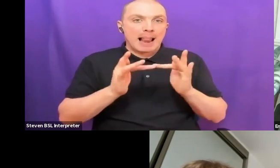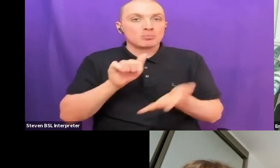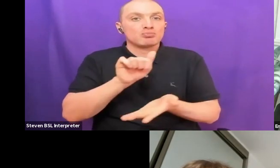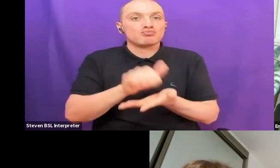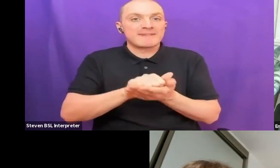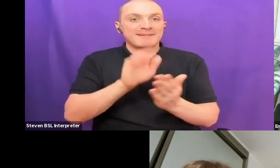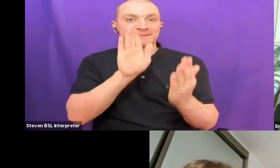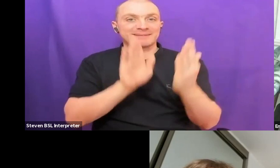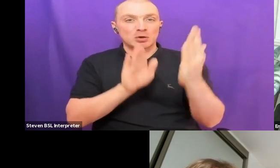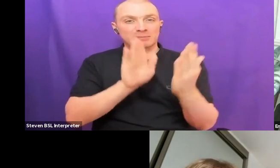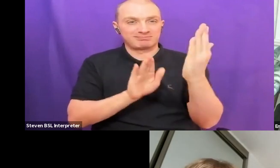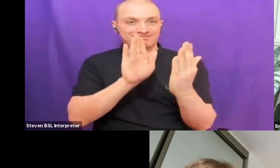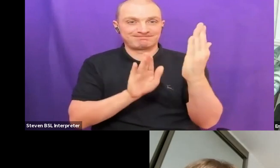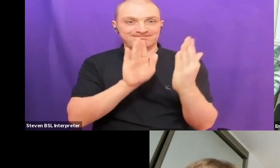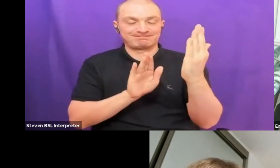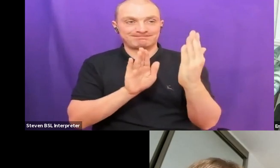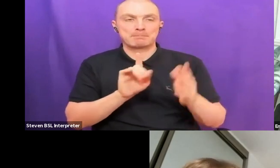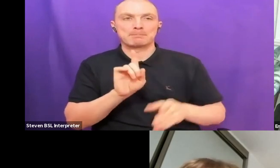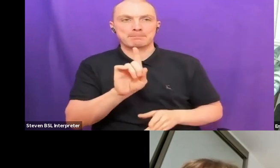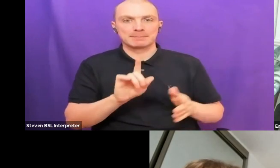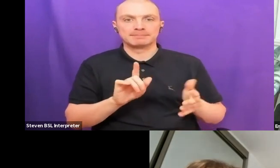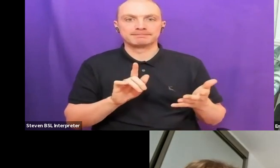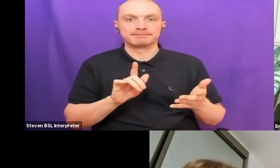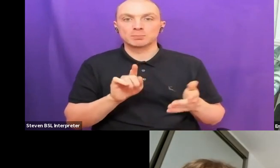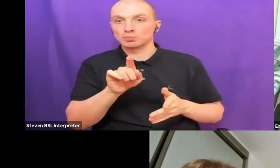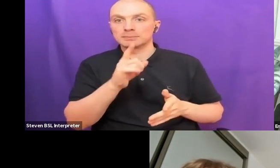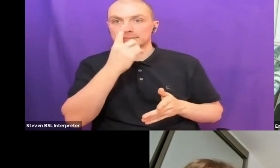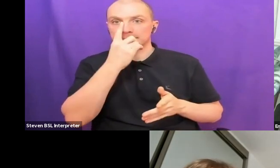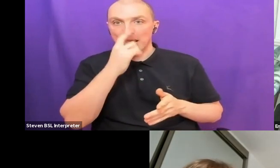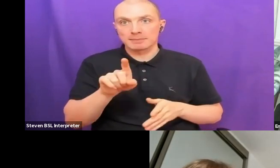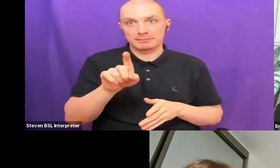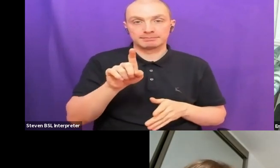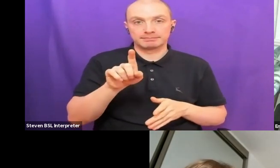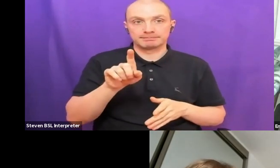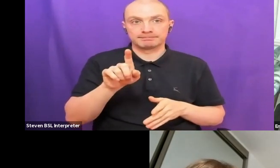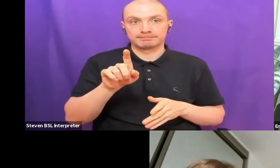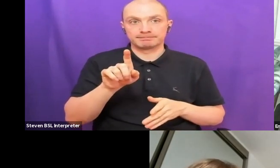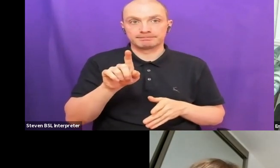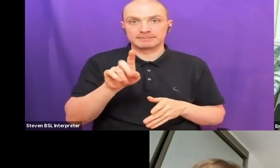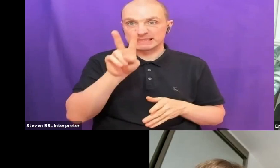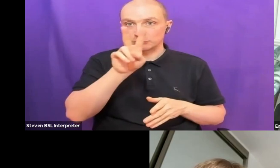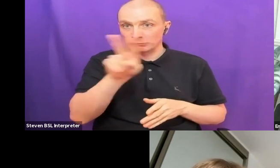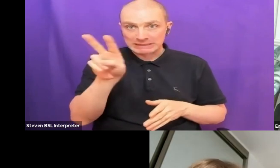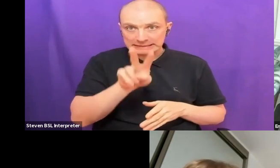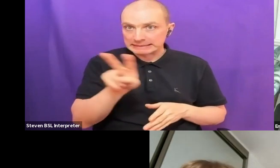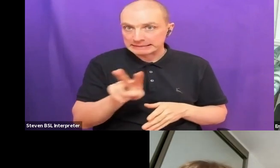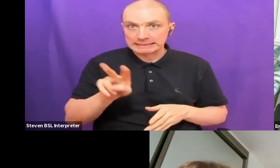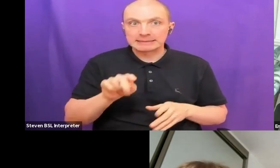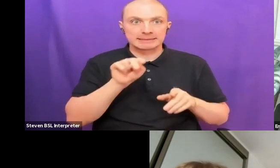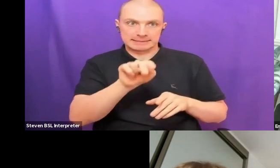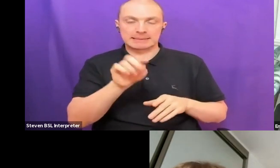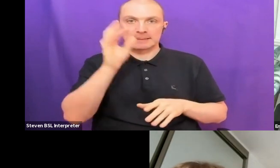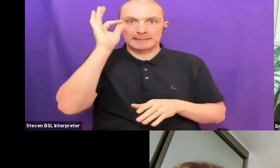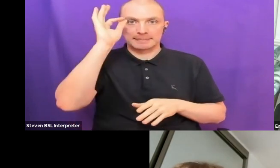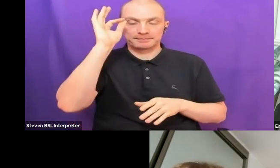but at the same time there are hard copies available of that. Again, you'll all be aware how very difficult consultation is